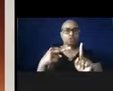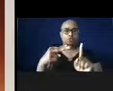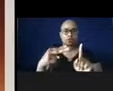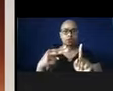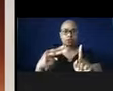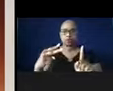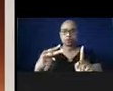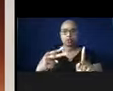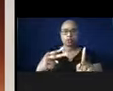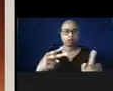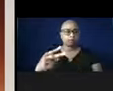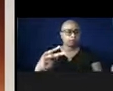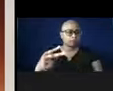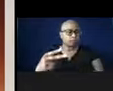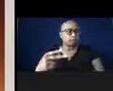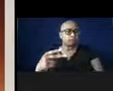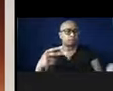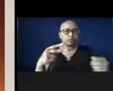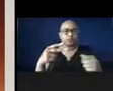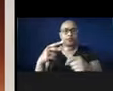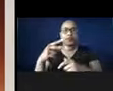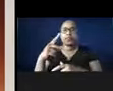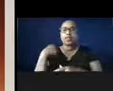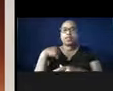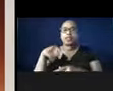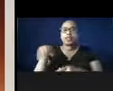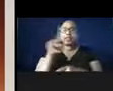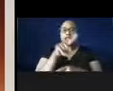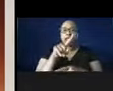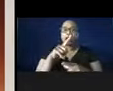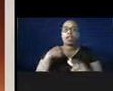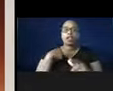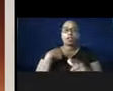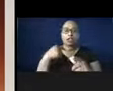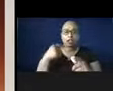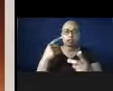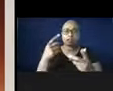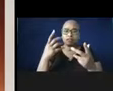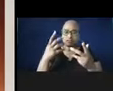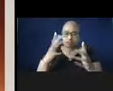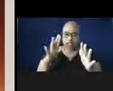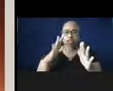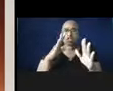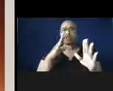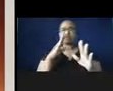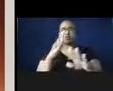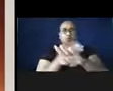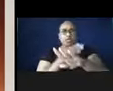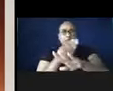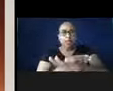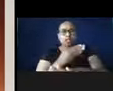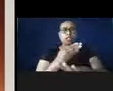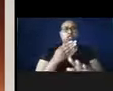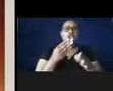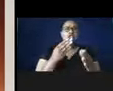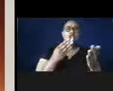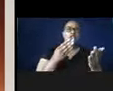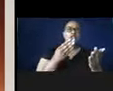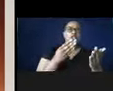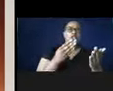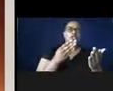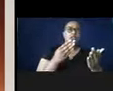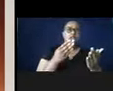complete picture of what was needed for the rehabilitation and desired